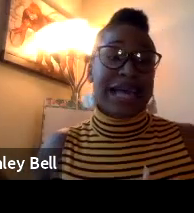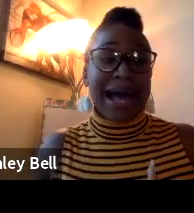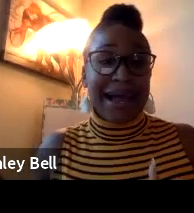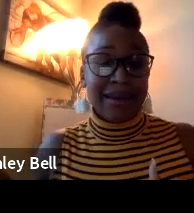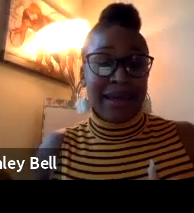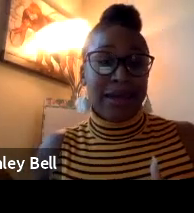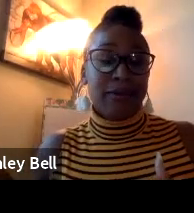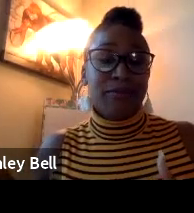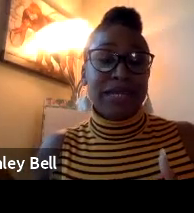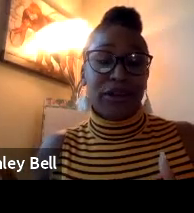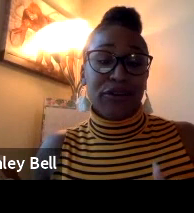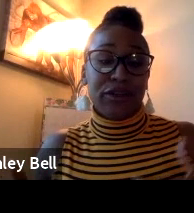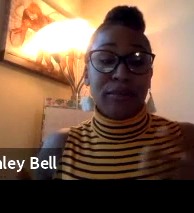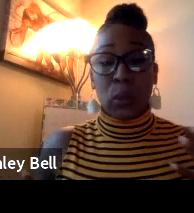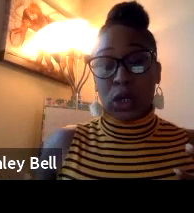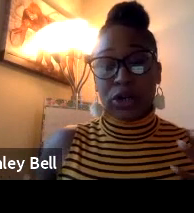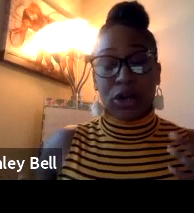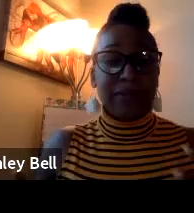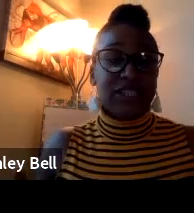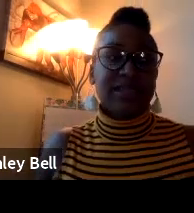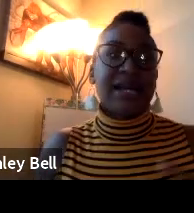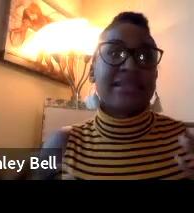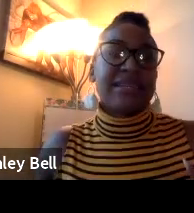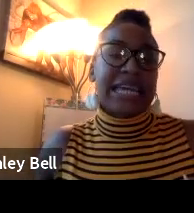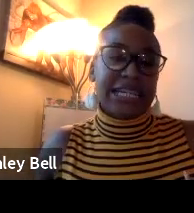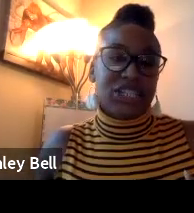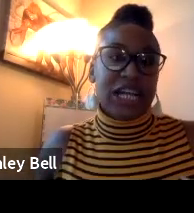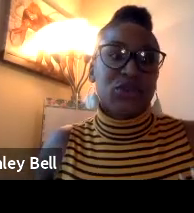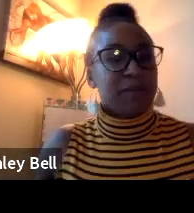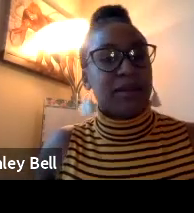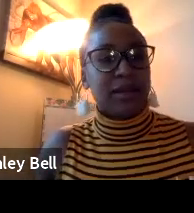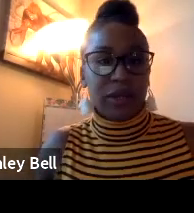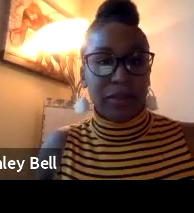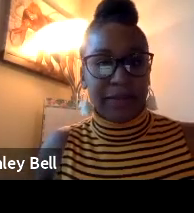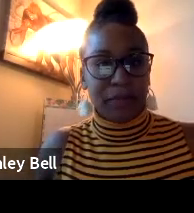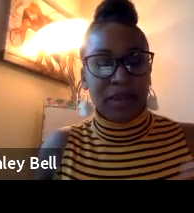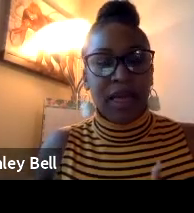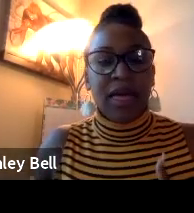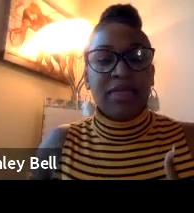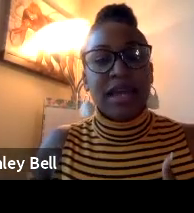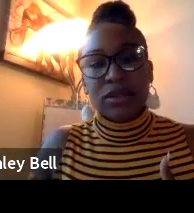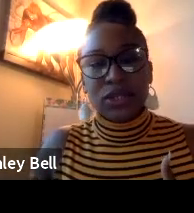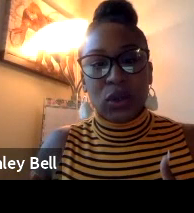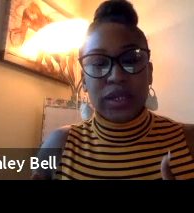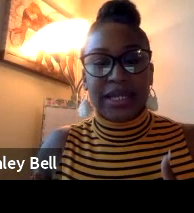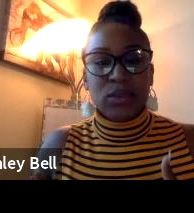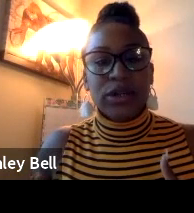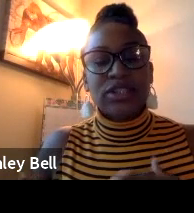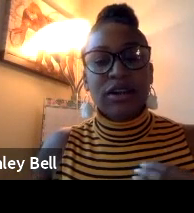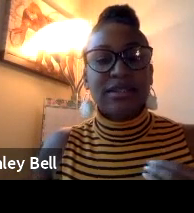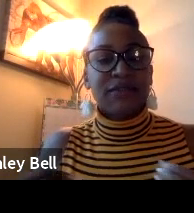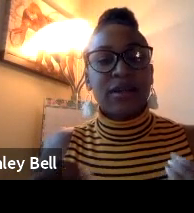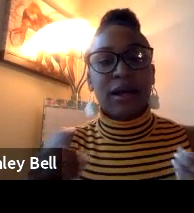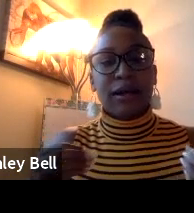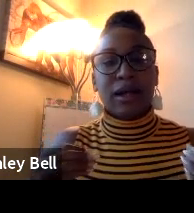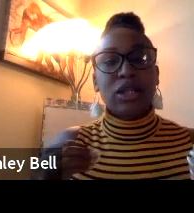feeling sad. It could mean that you're feeling bored or maybe just not as engaged as you typically would be. The yellow zone is where you're